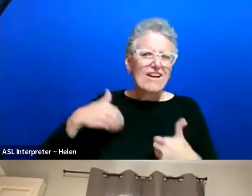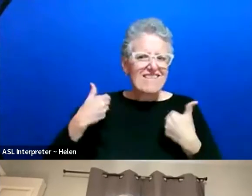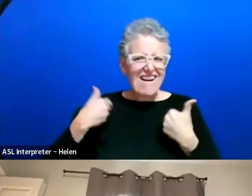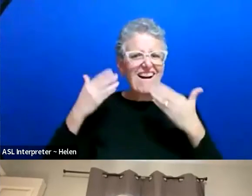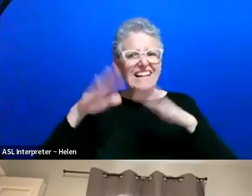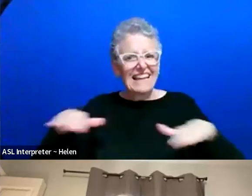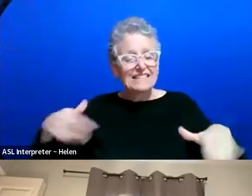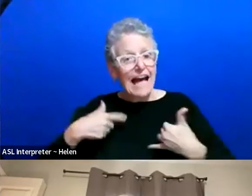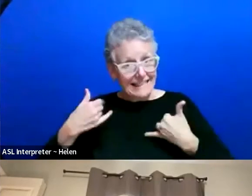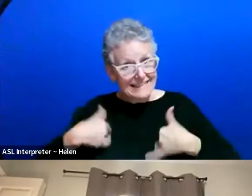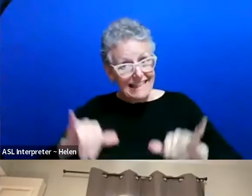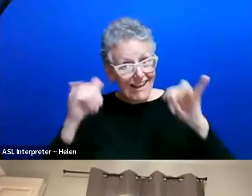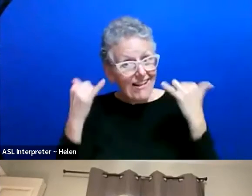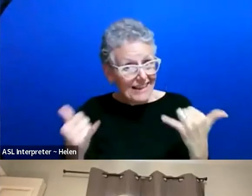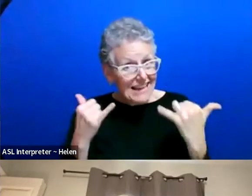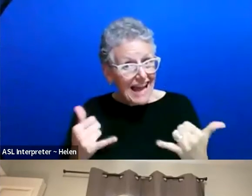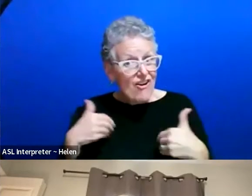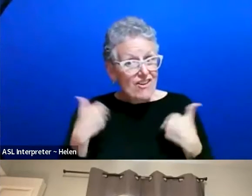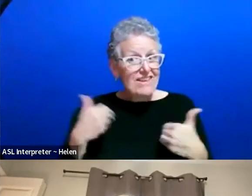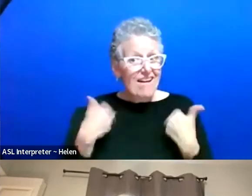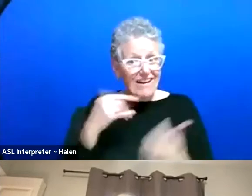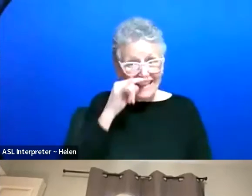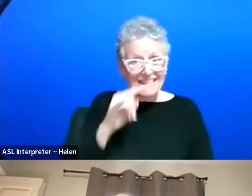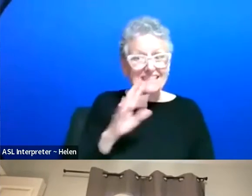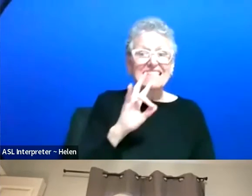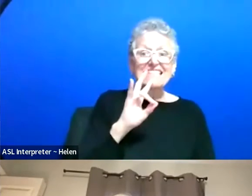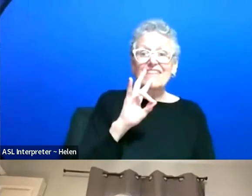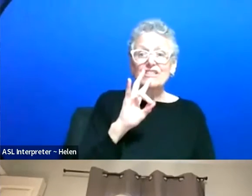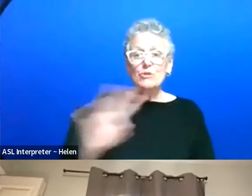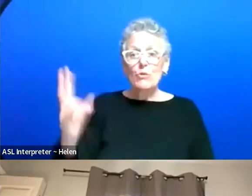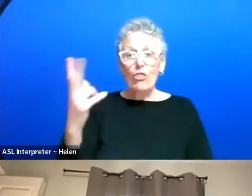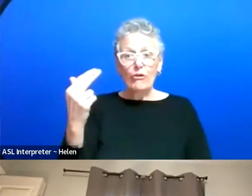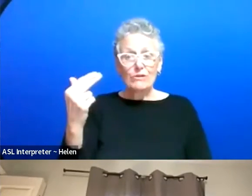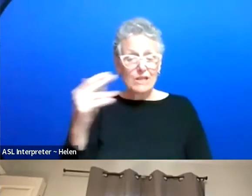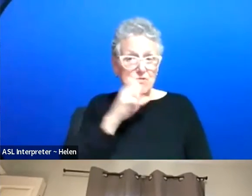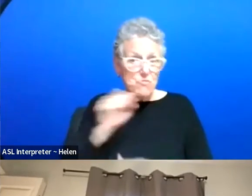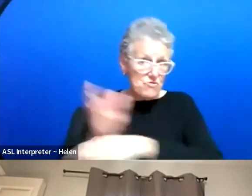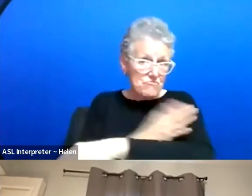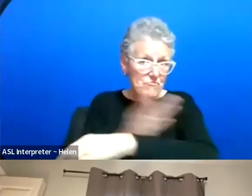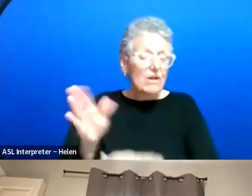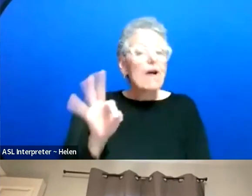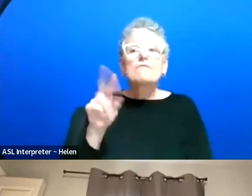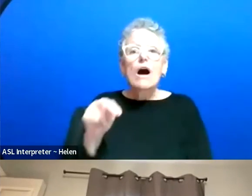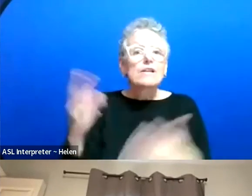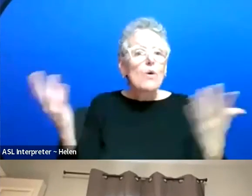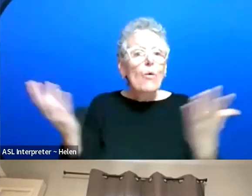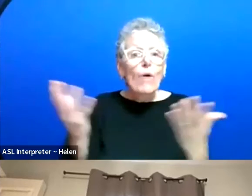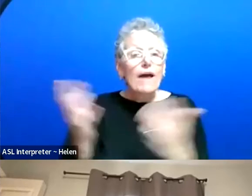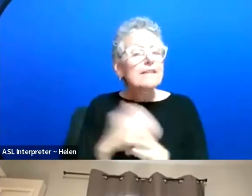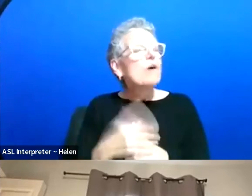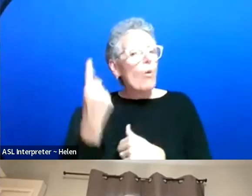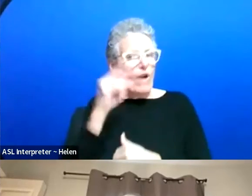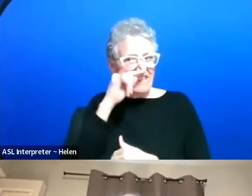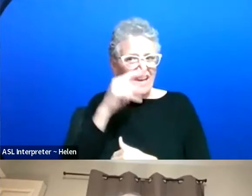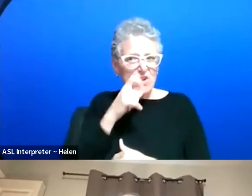I still coach them now, the 7 to 13-year-olds. So what's really fun was one of the kids